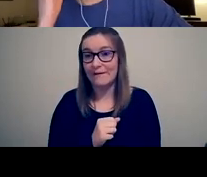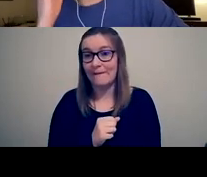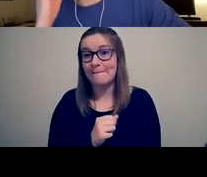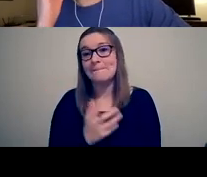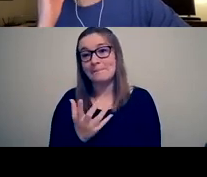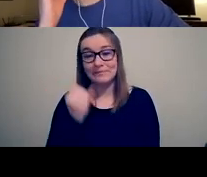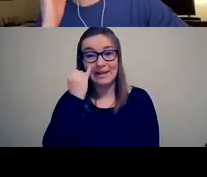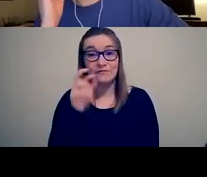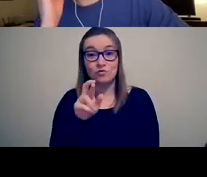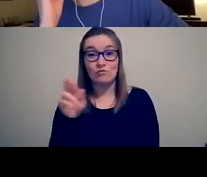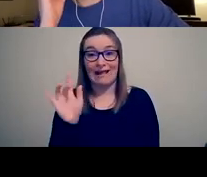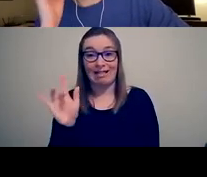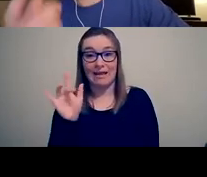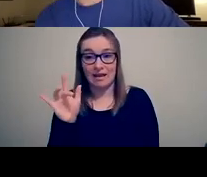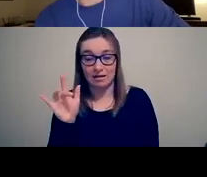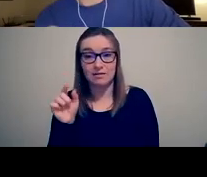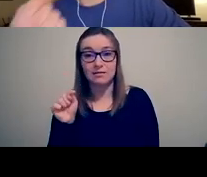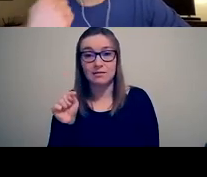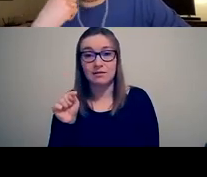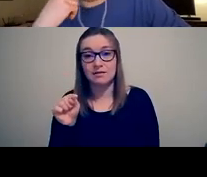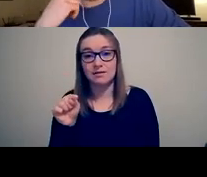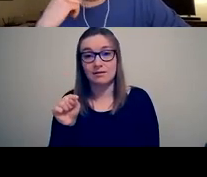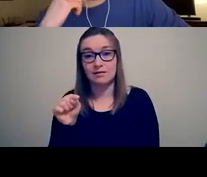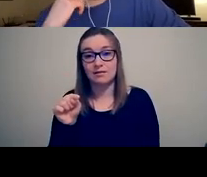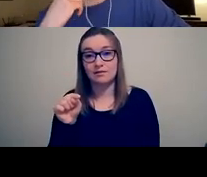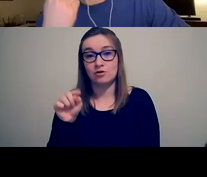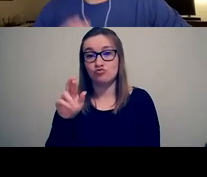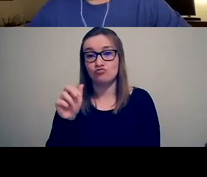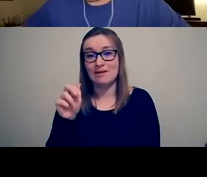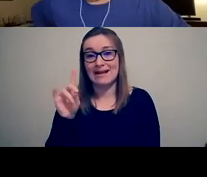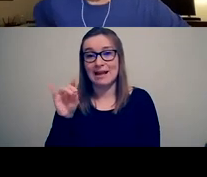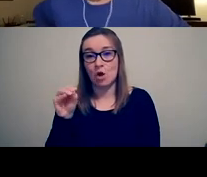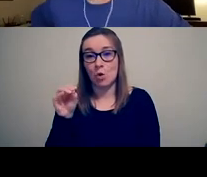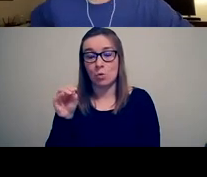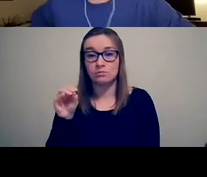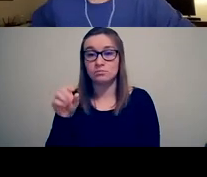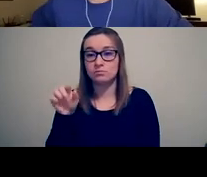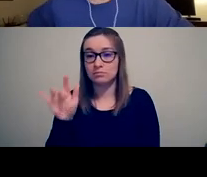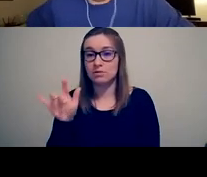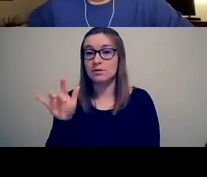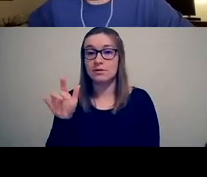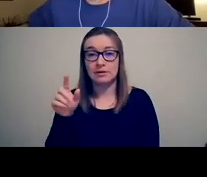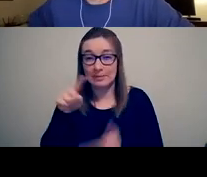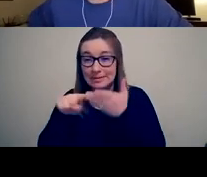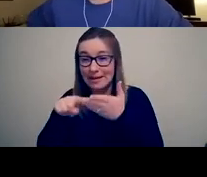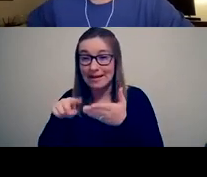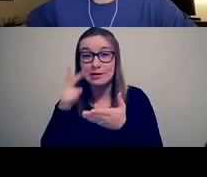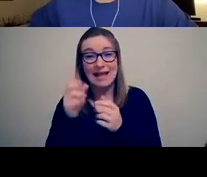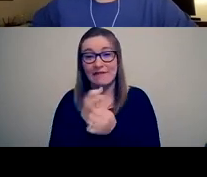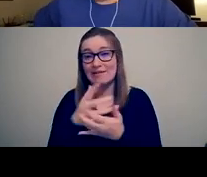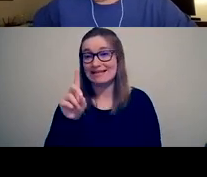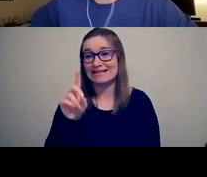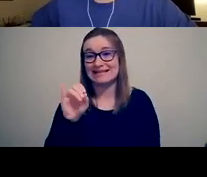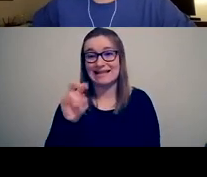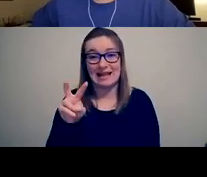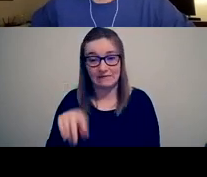if you right click on those radio buttons there and you inspect them, you'll see that pretty much everything's a div.